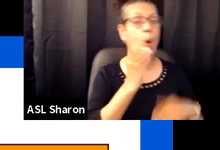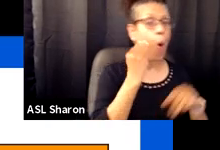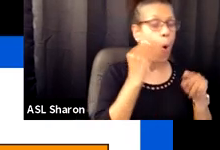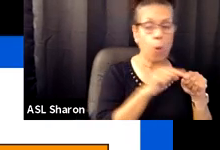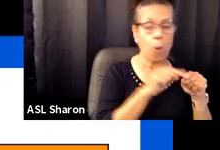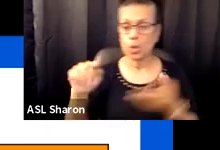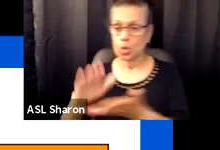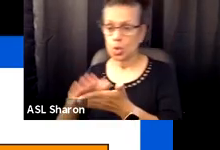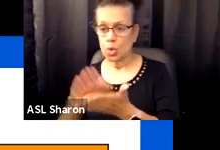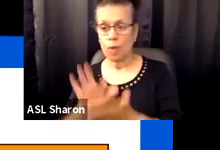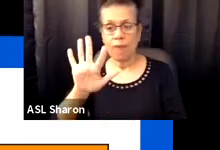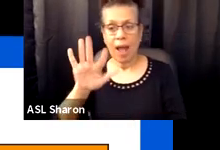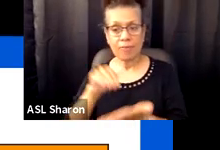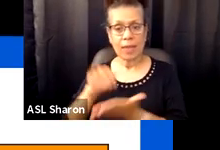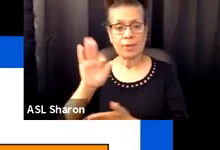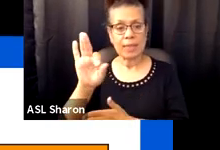5989